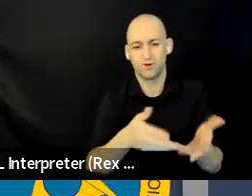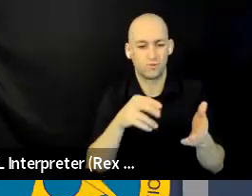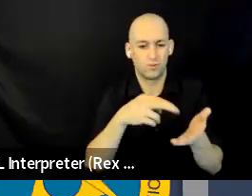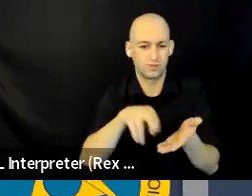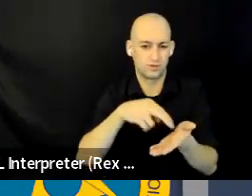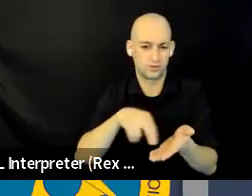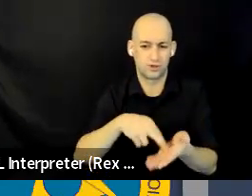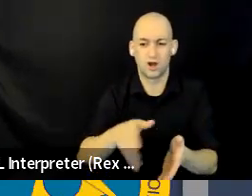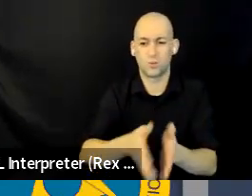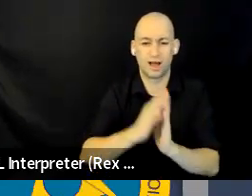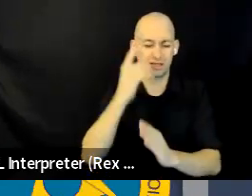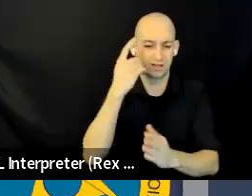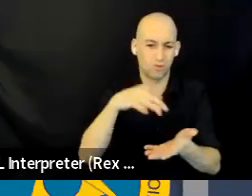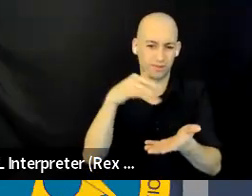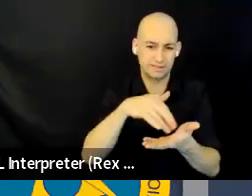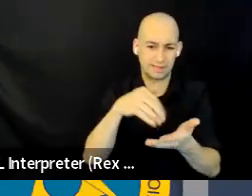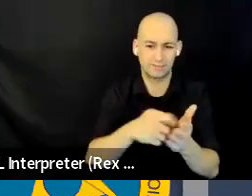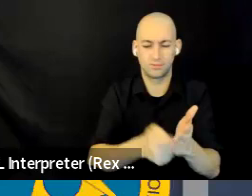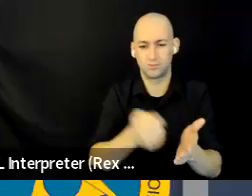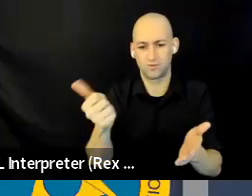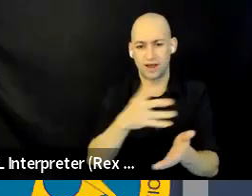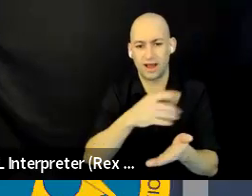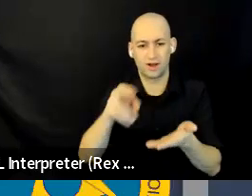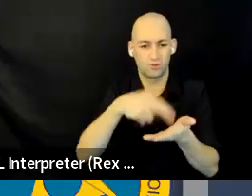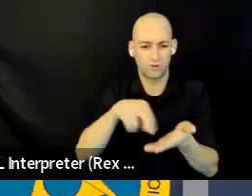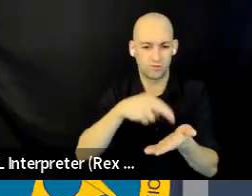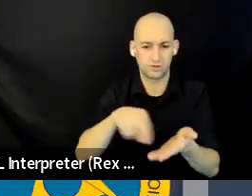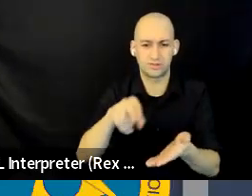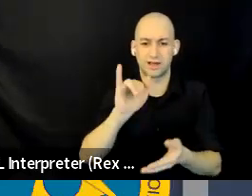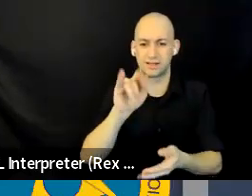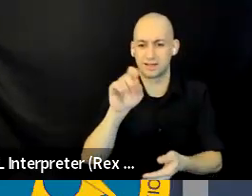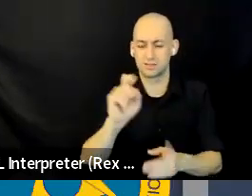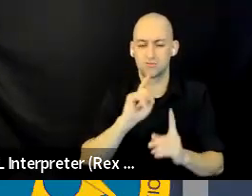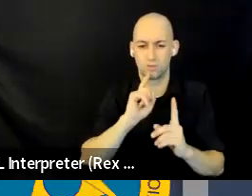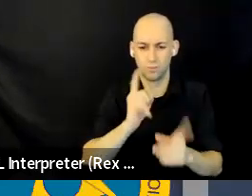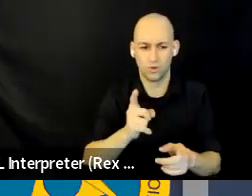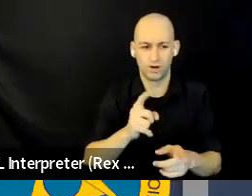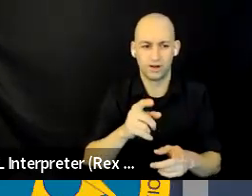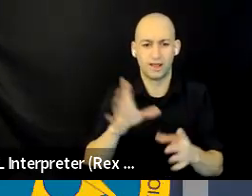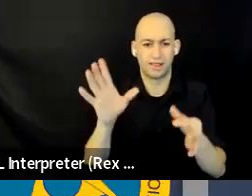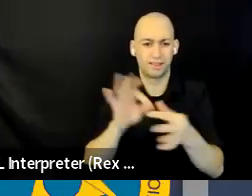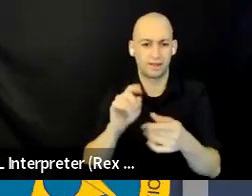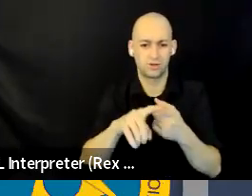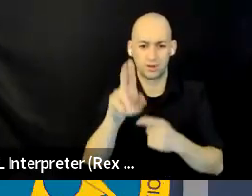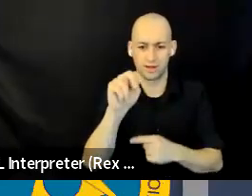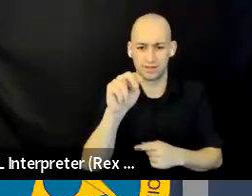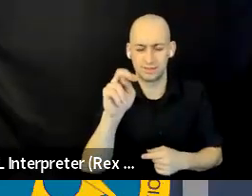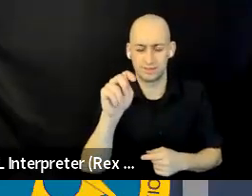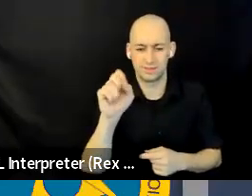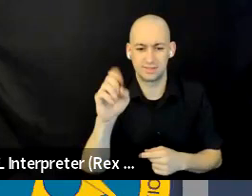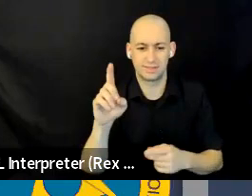study be removed and replaced with a reference to the UC Davis ITS report and a link to the NCST-induced travel